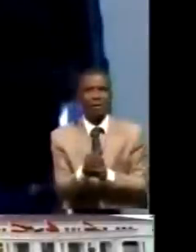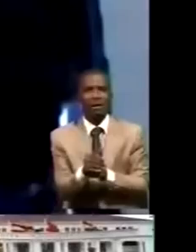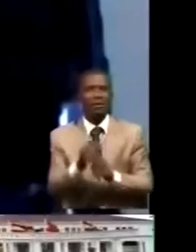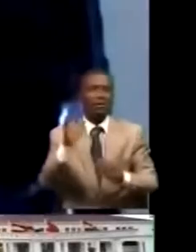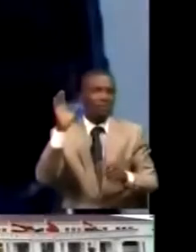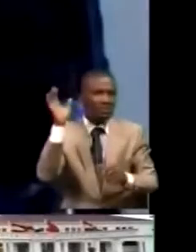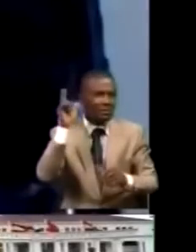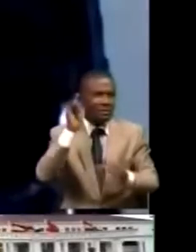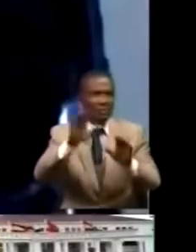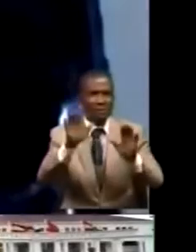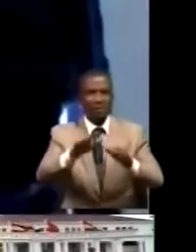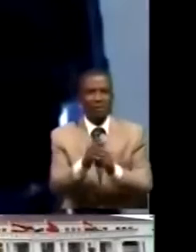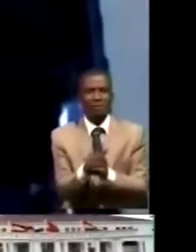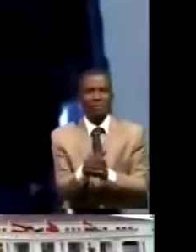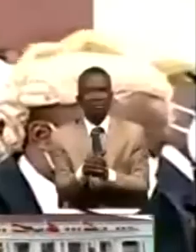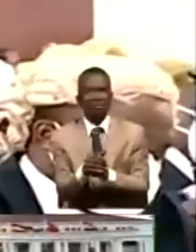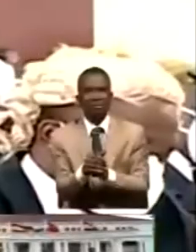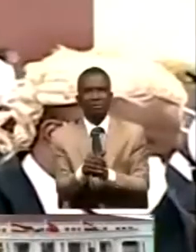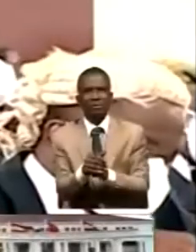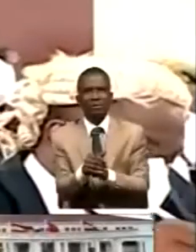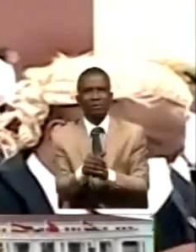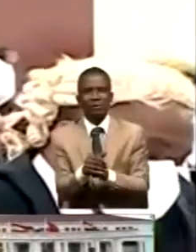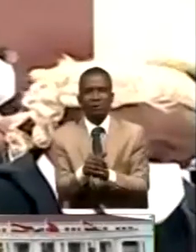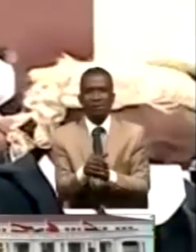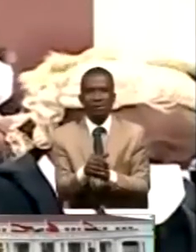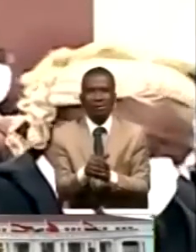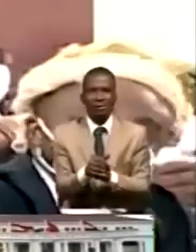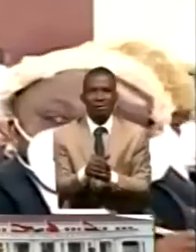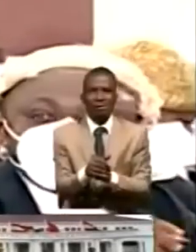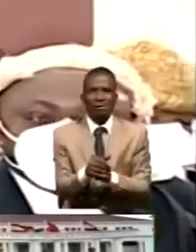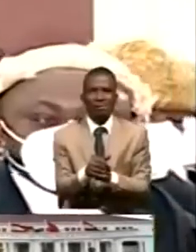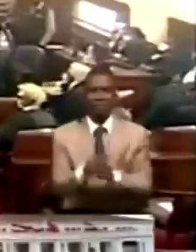we are specifically the court will determine the reliefs. My Lord,